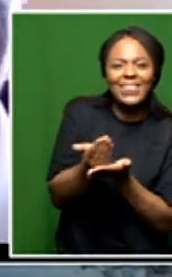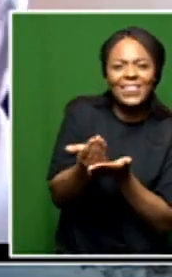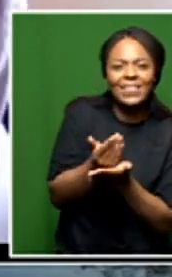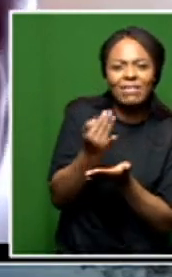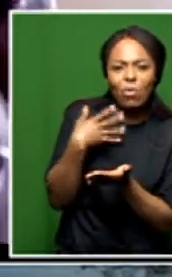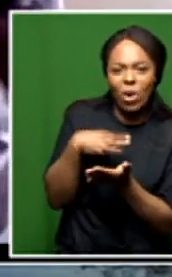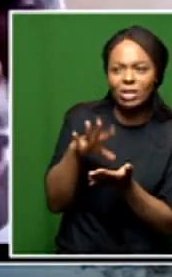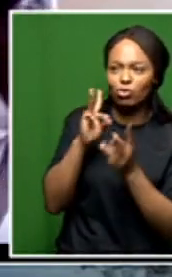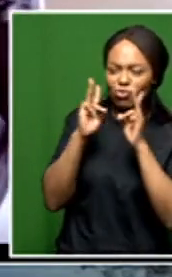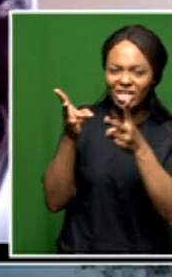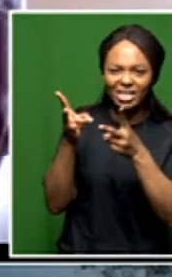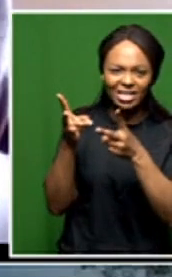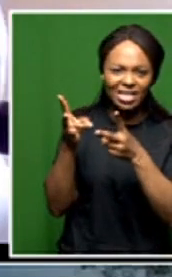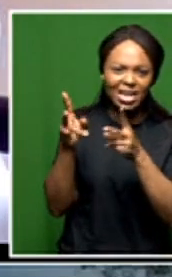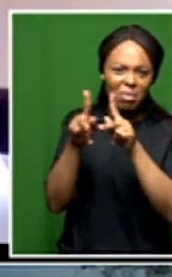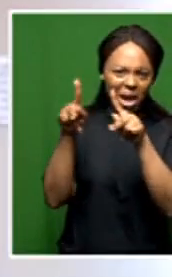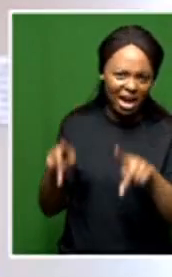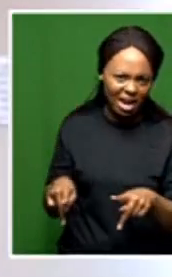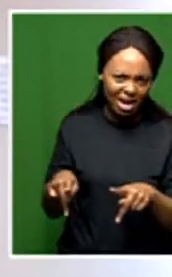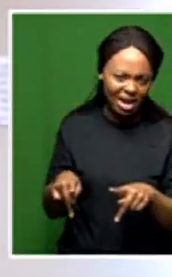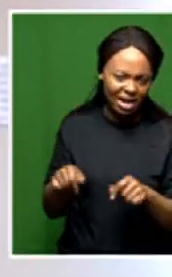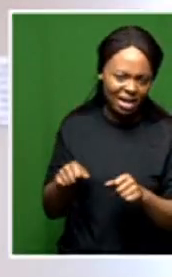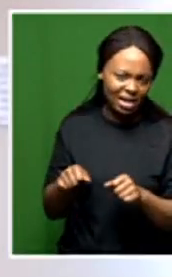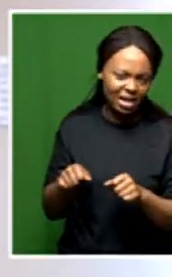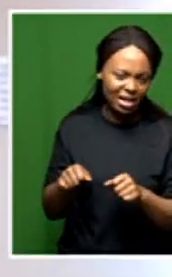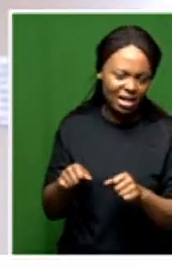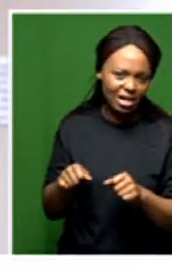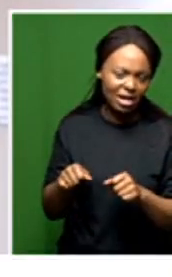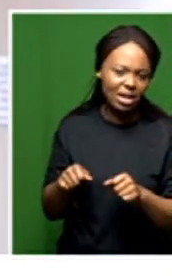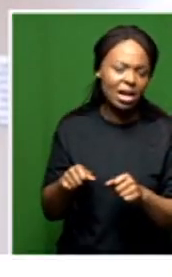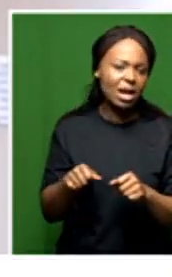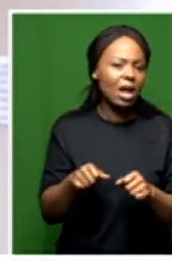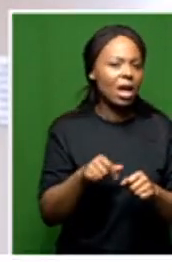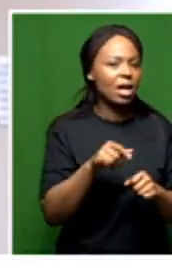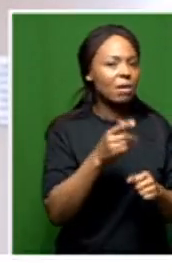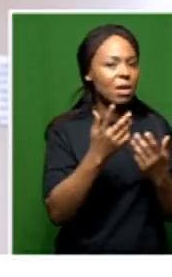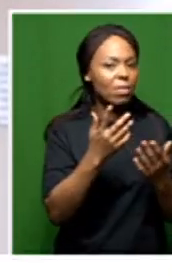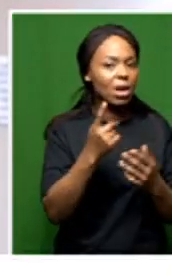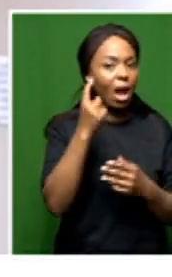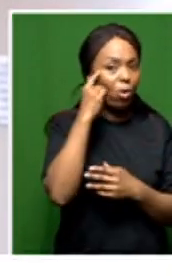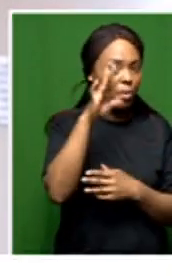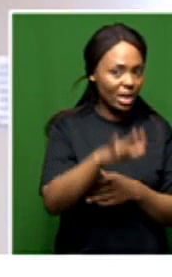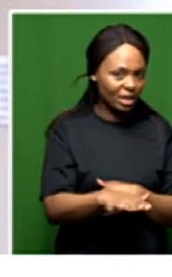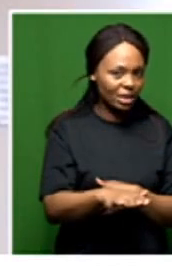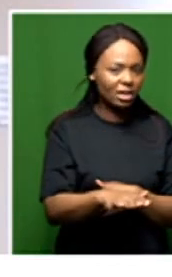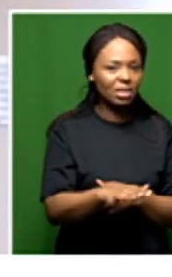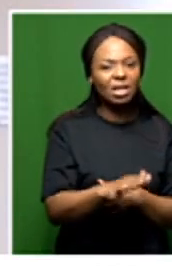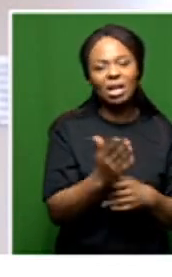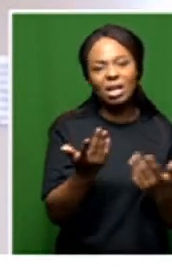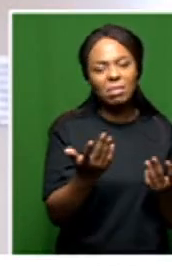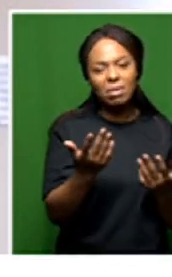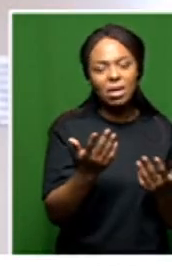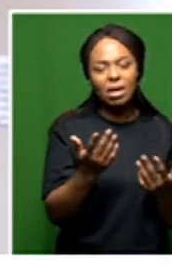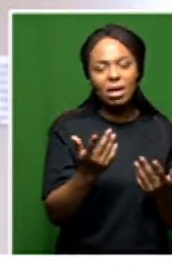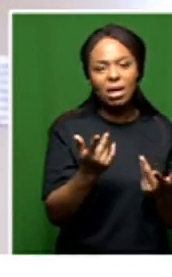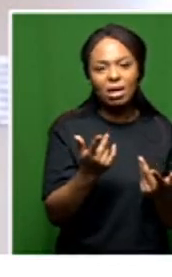So depending on how long you want to stay, if you want to stay for a day, it will cost you just less than 500 rand, depending